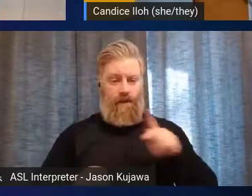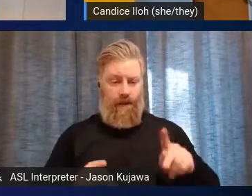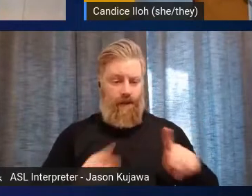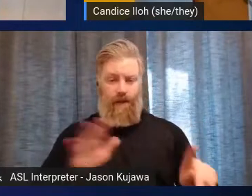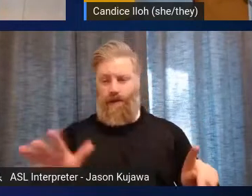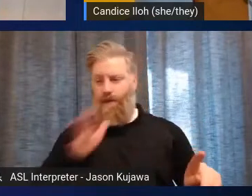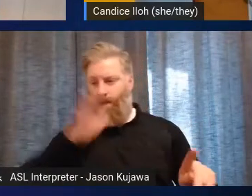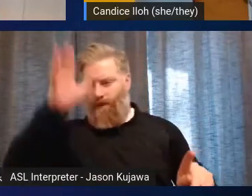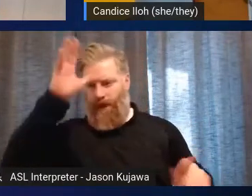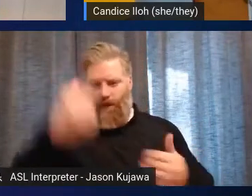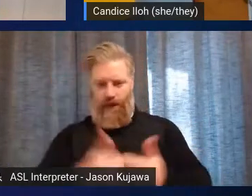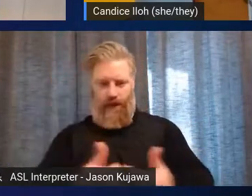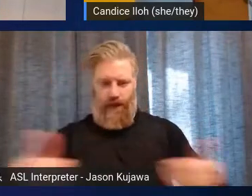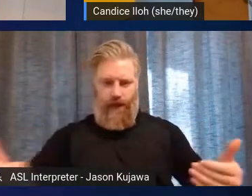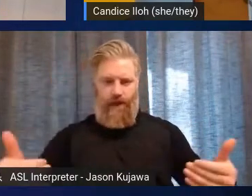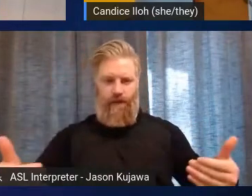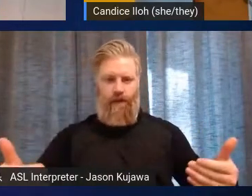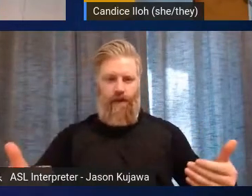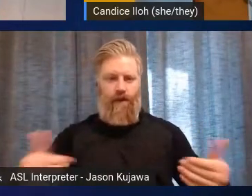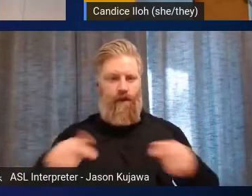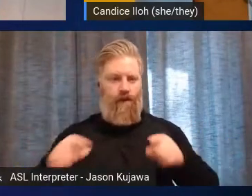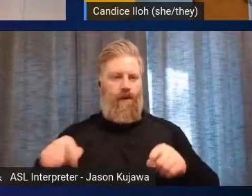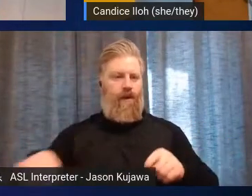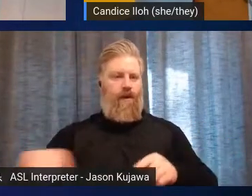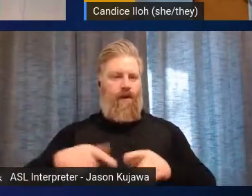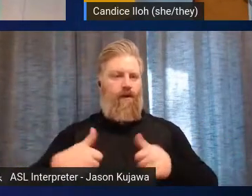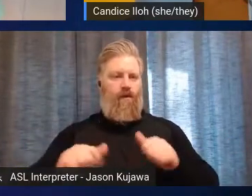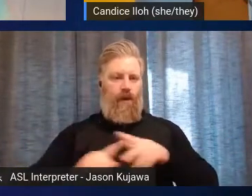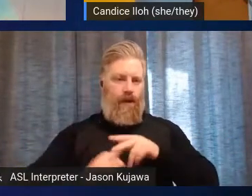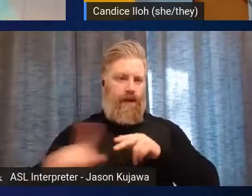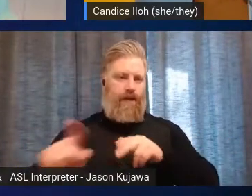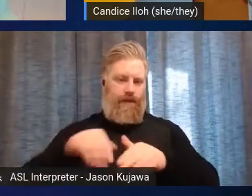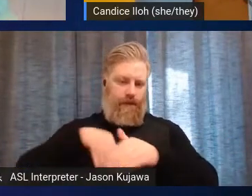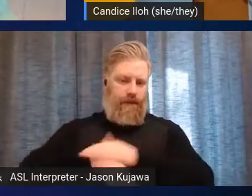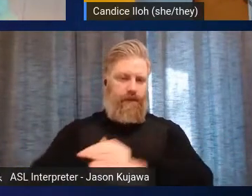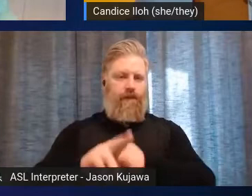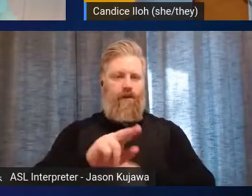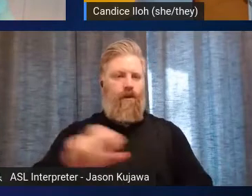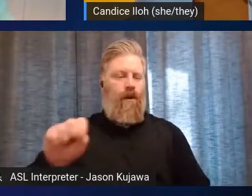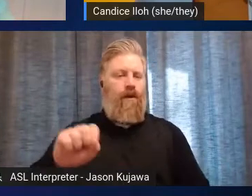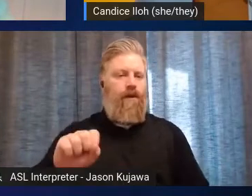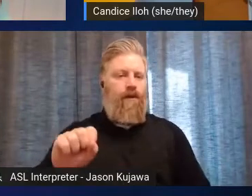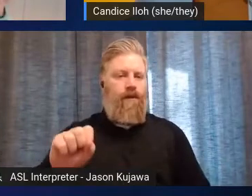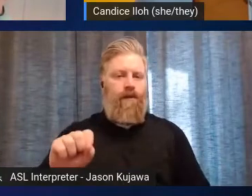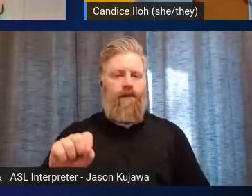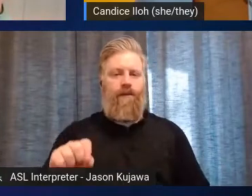parents as they were trying to escape into this country.